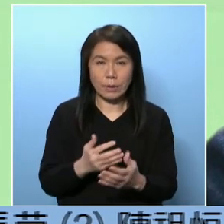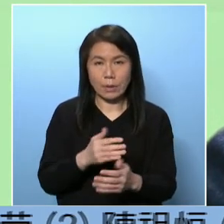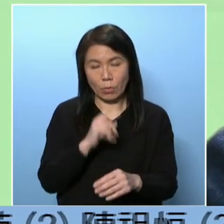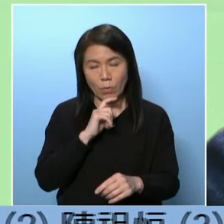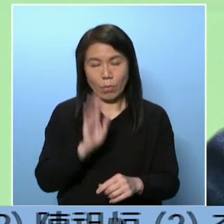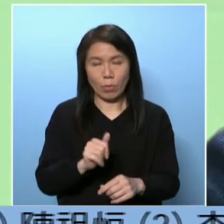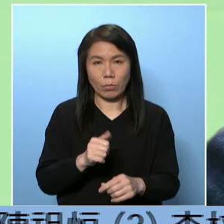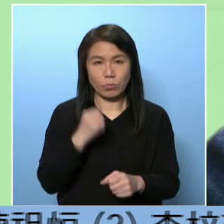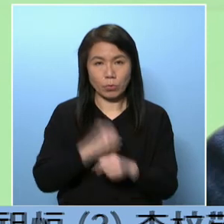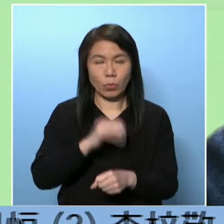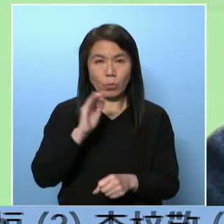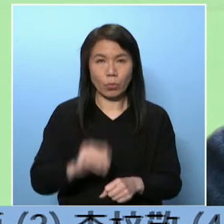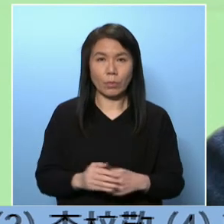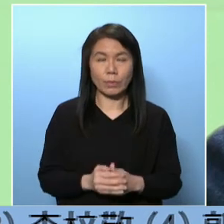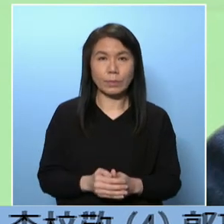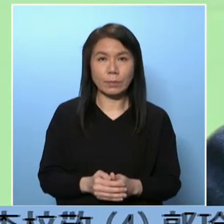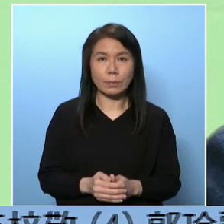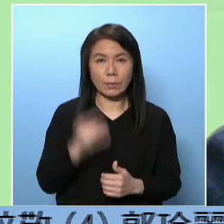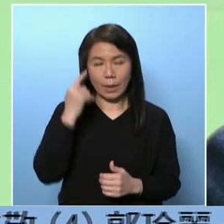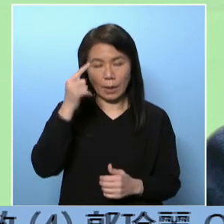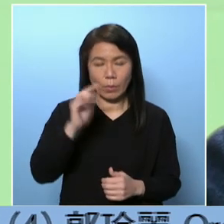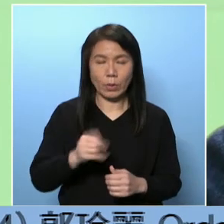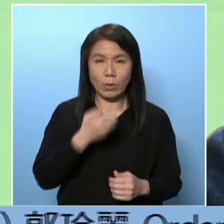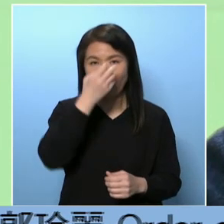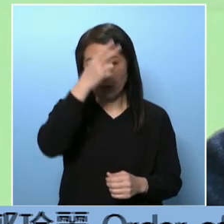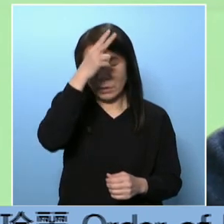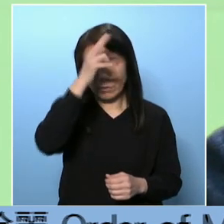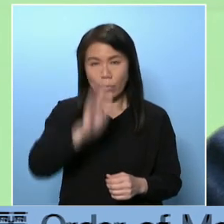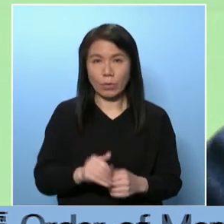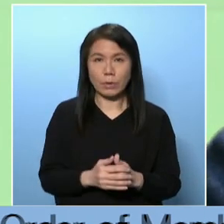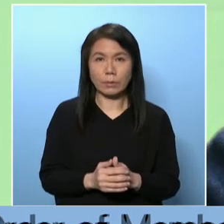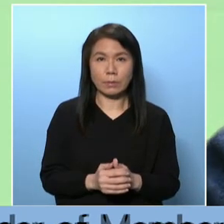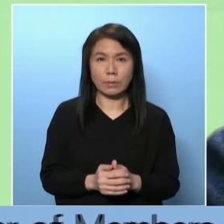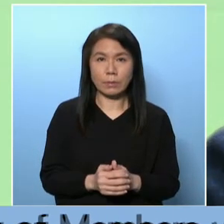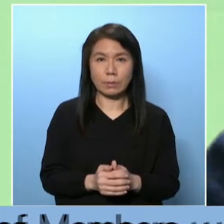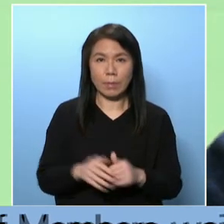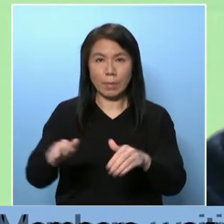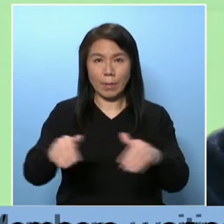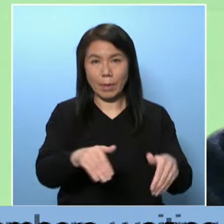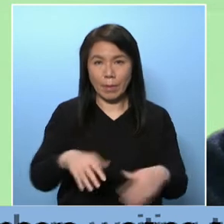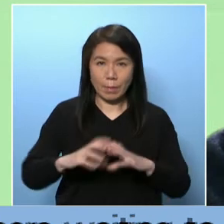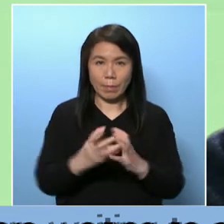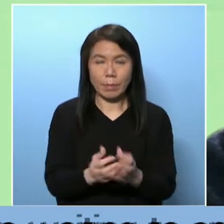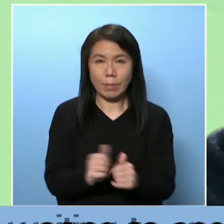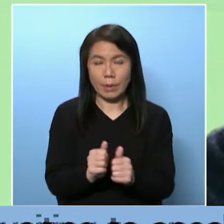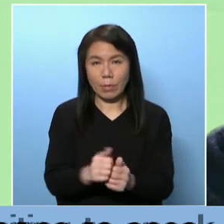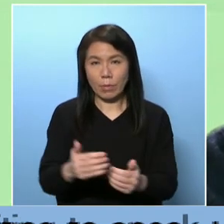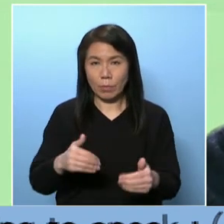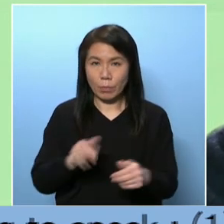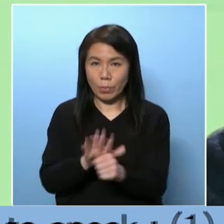by doing testing and so on, but then we can also provide support for families in need. And I hope that the government can